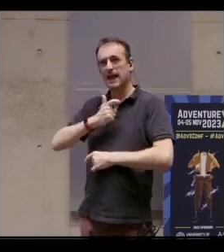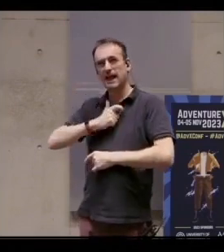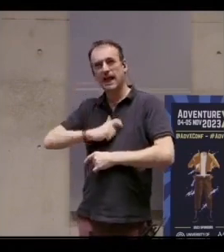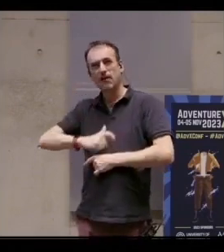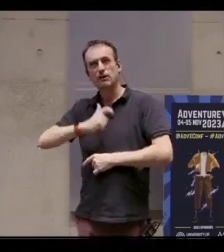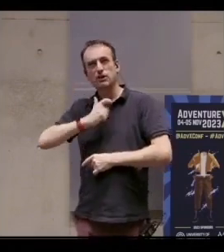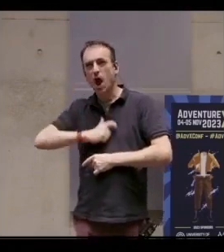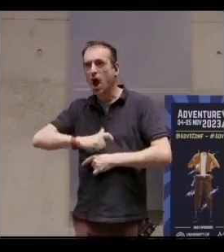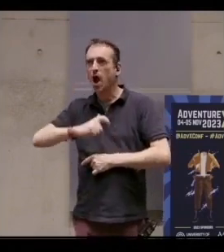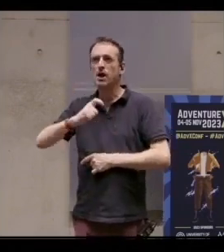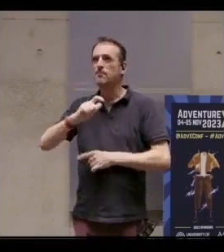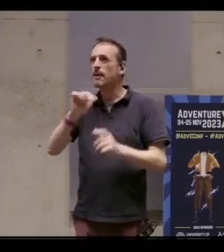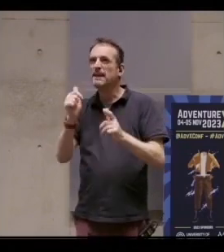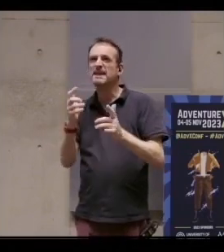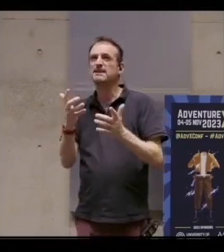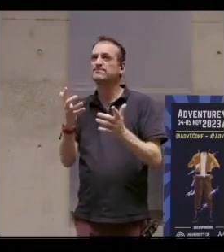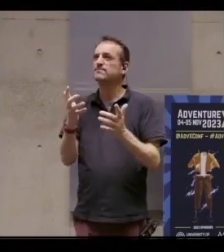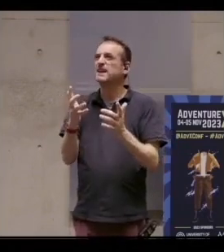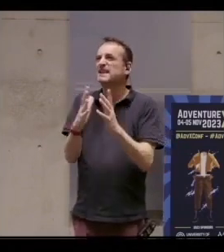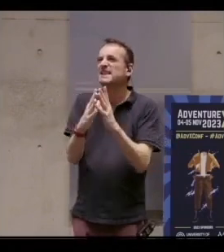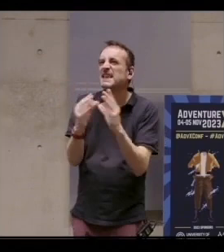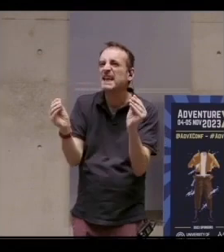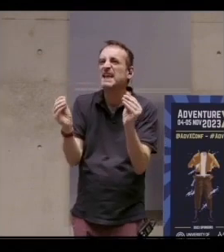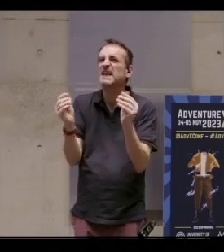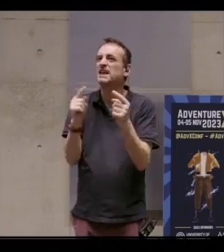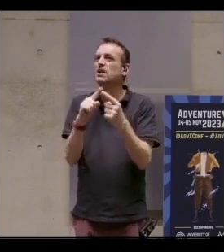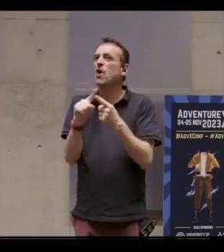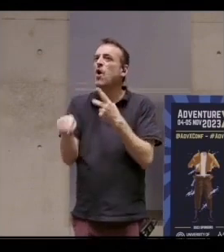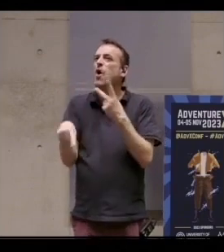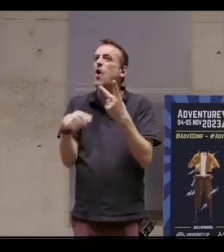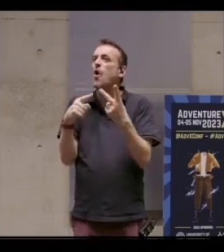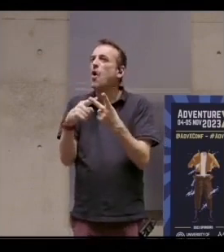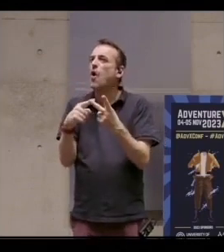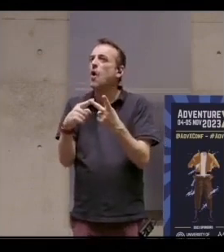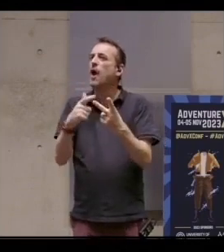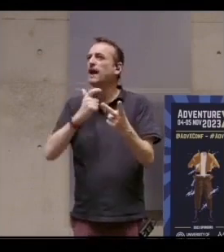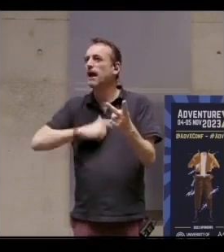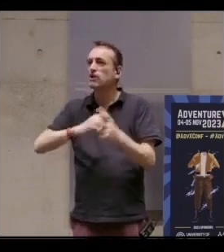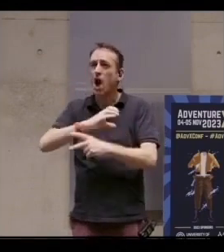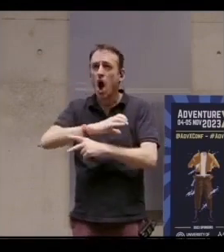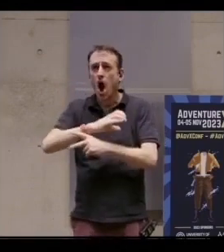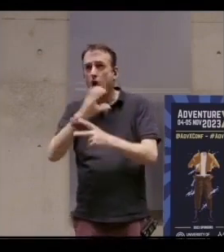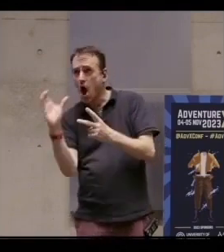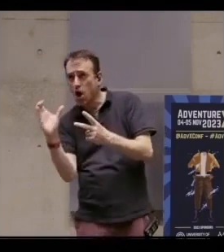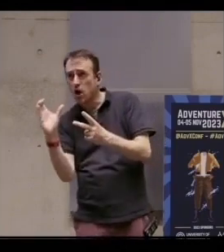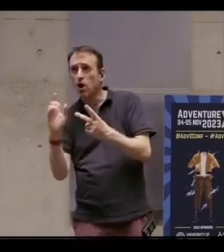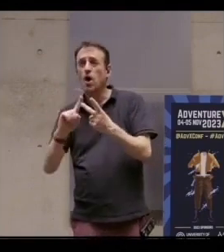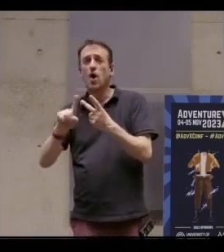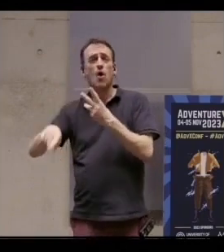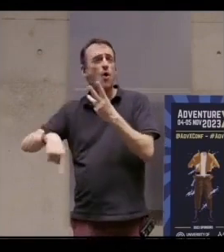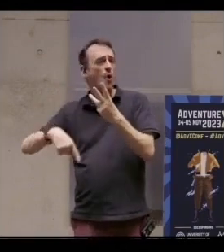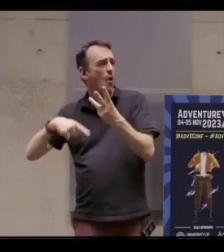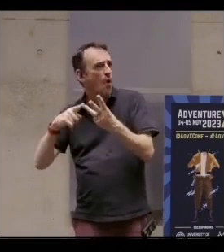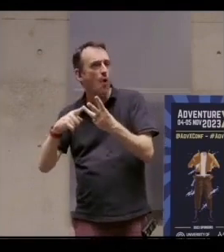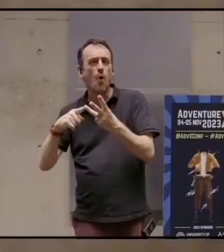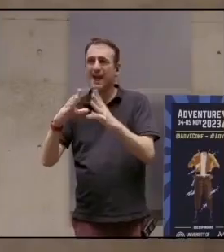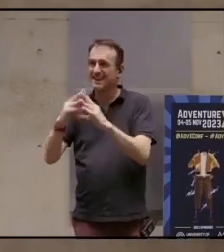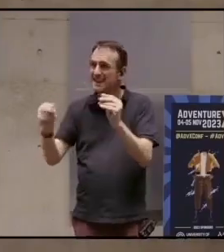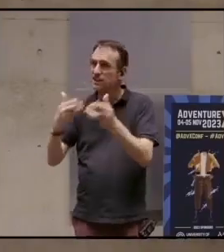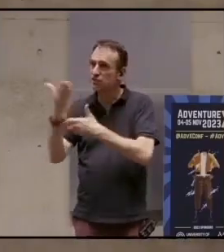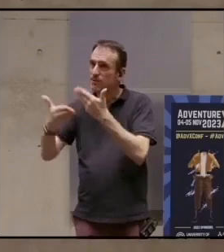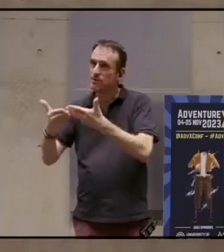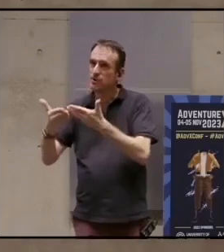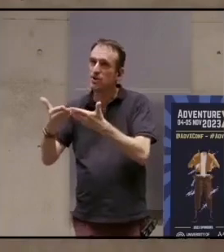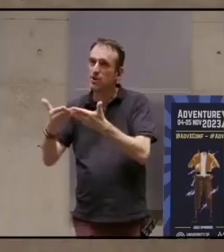can play with them, a little bit of a longer or more complex scene, maybe their audition script again, it is really helpful to get